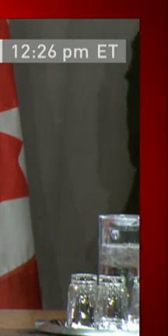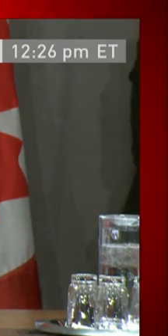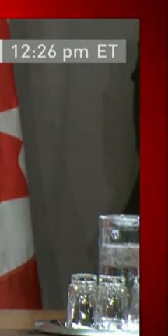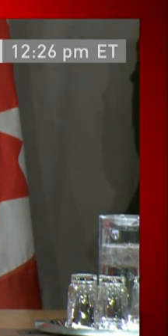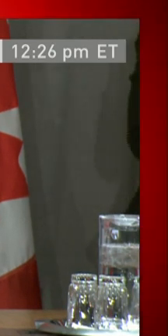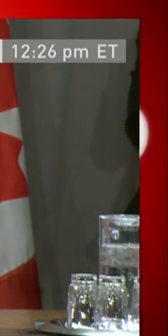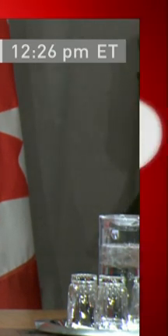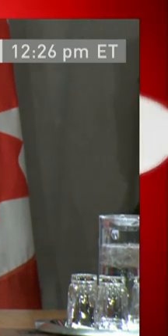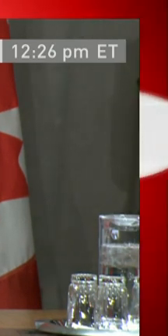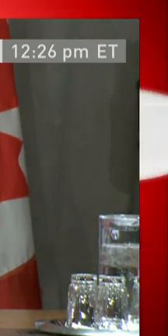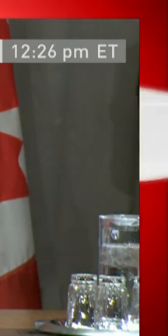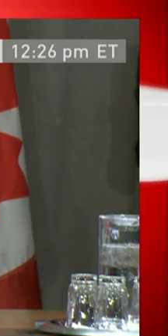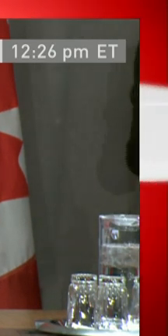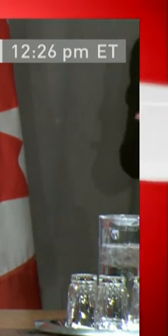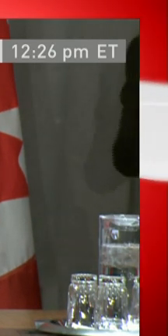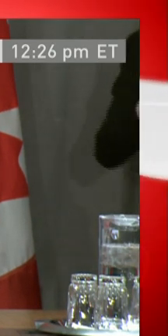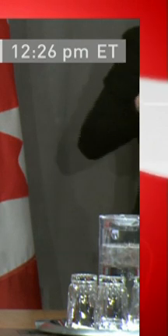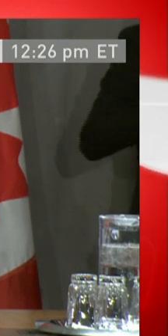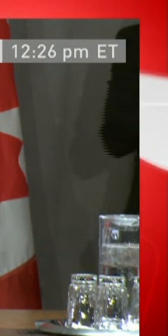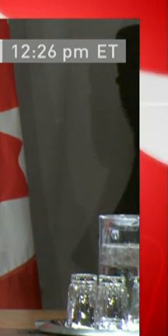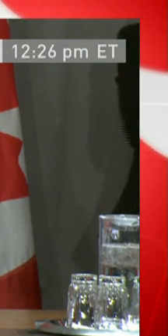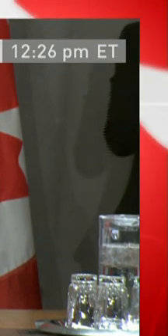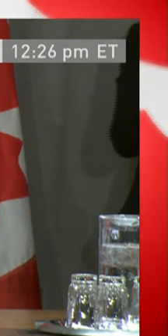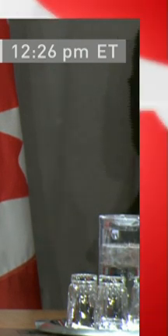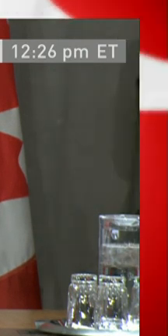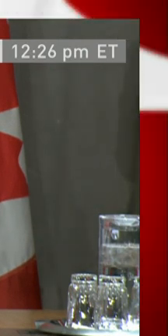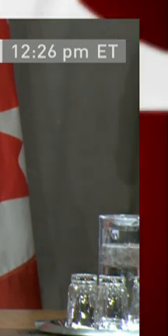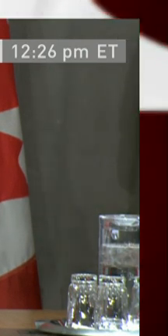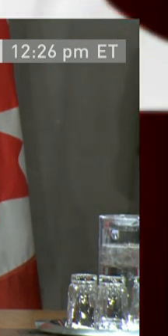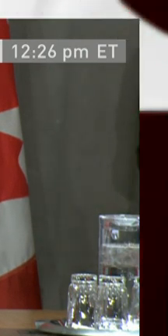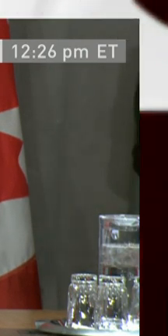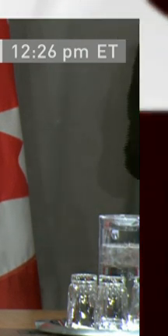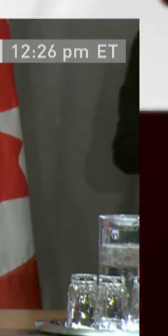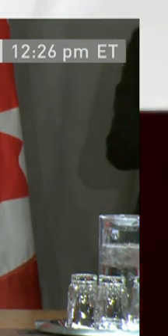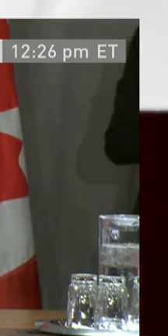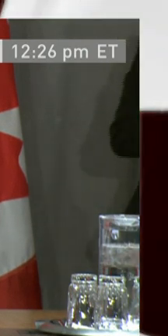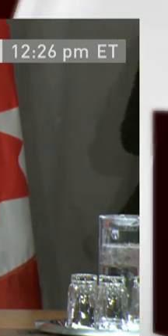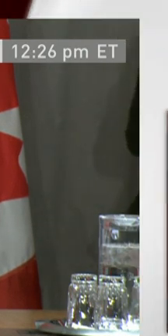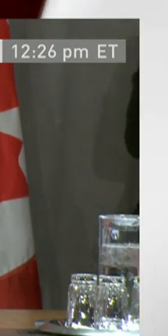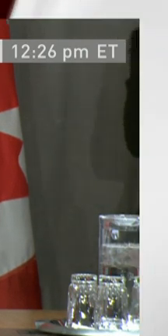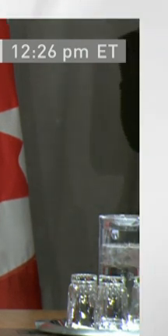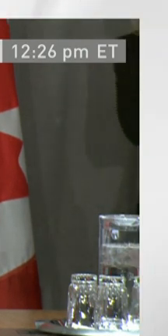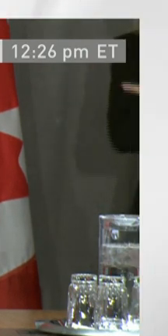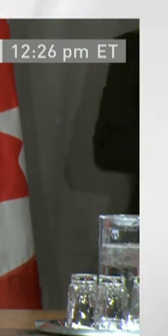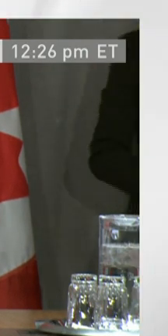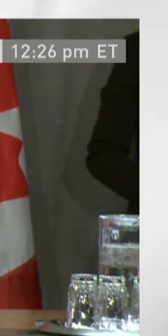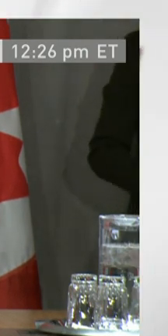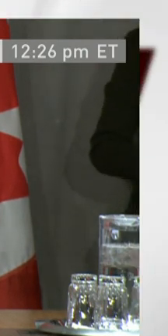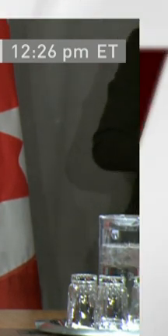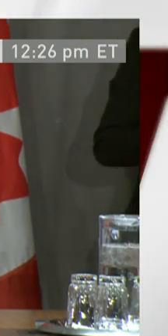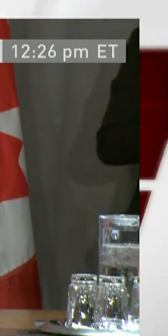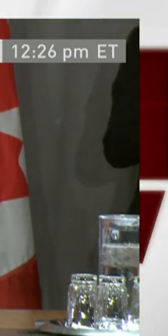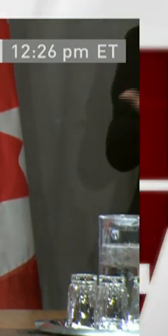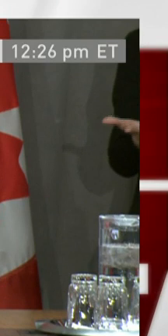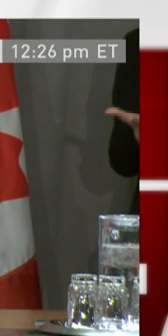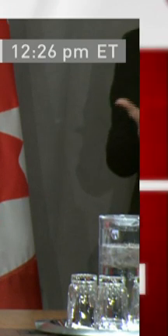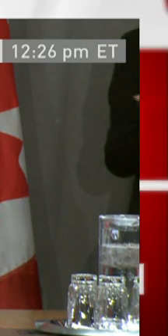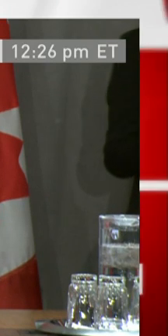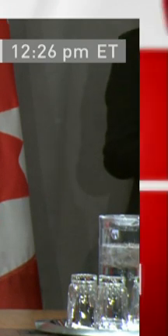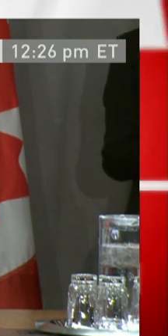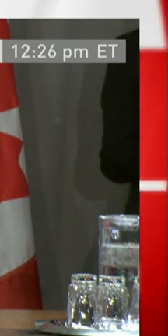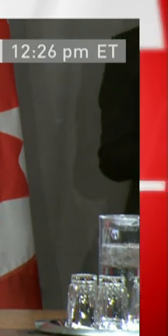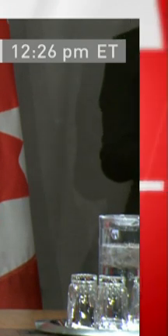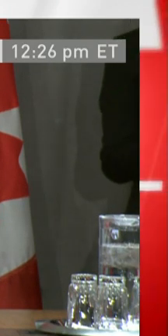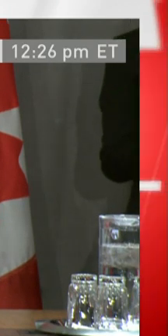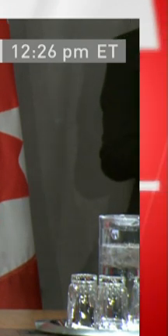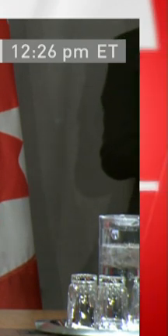on the phone all day yesterday, and only once did I fail to get a call through. Went to my landline and it worked